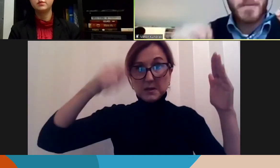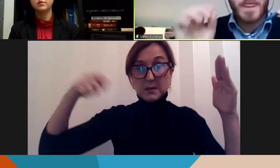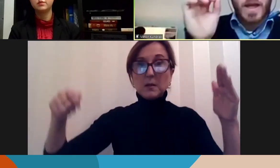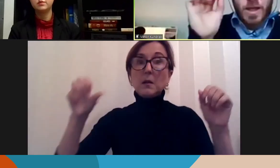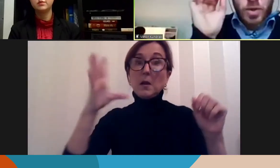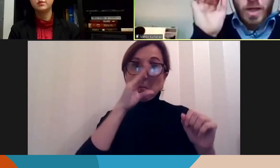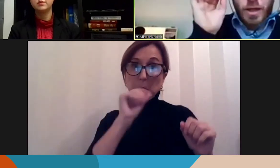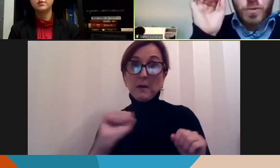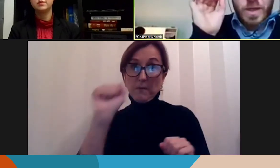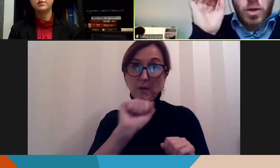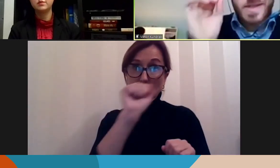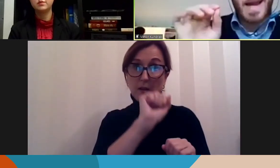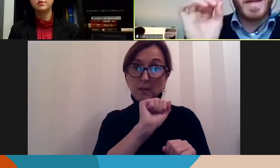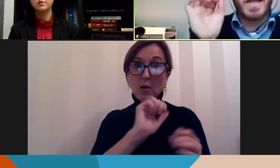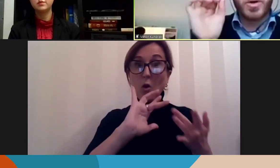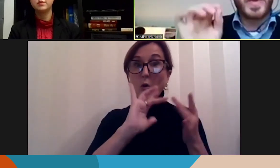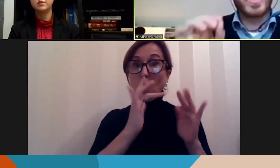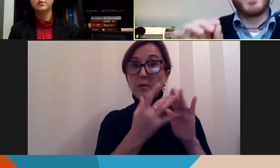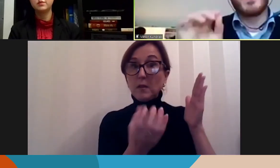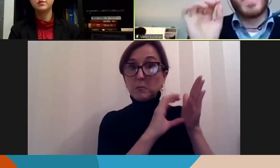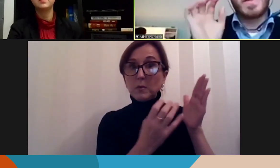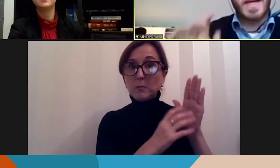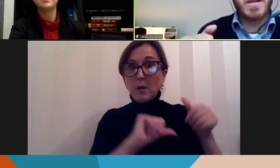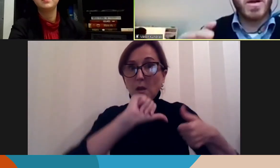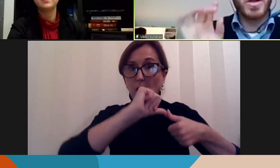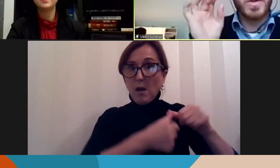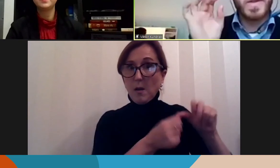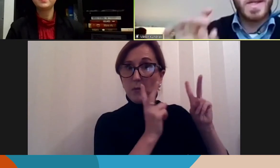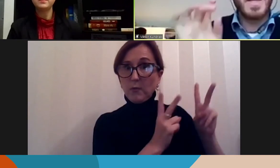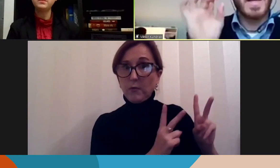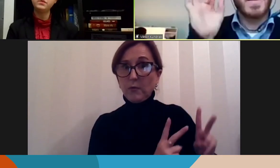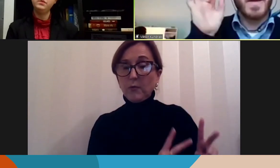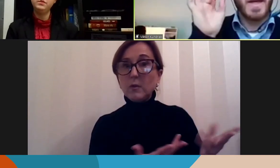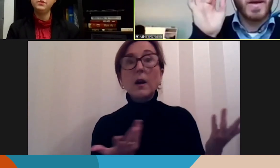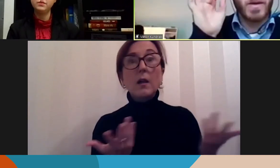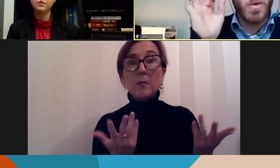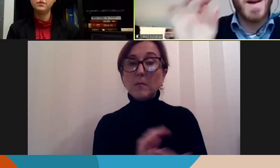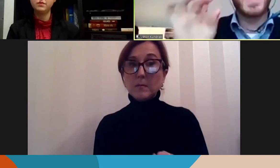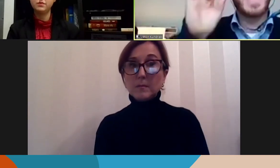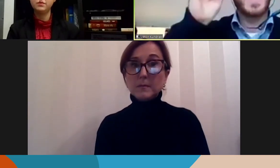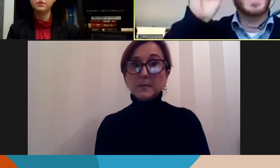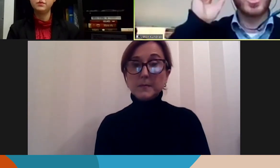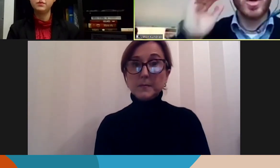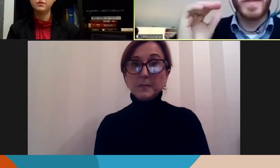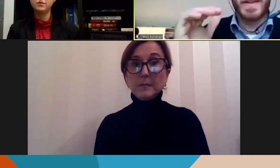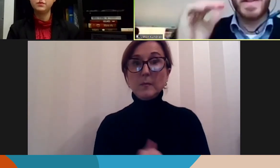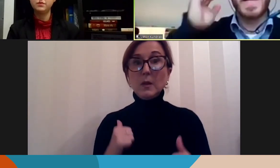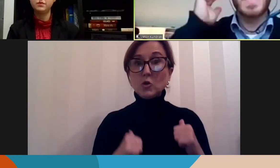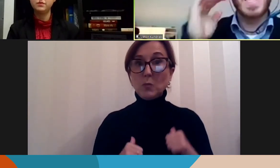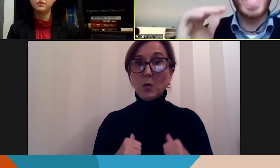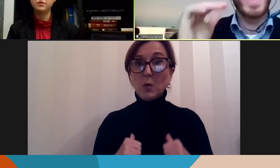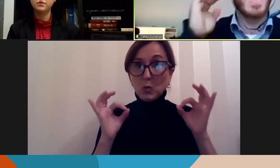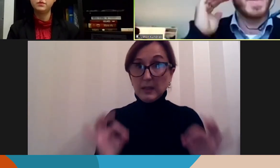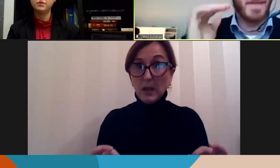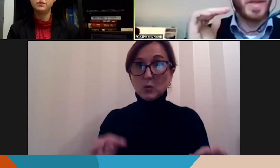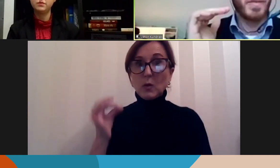content. If one looks at the European Court of Human Rights case law, you see that once there is a content